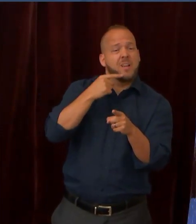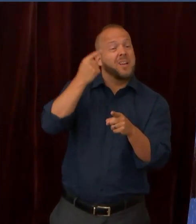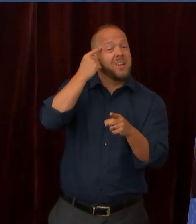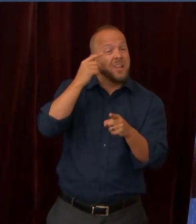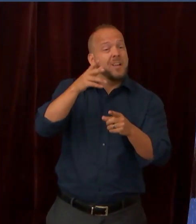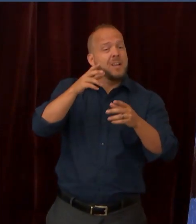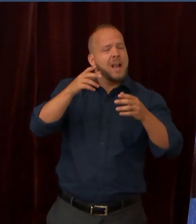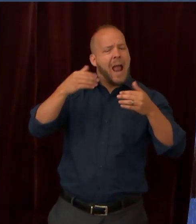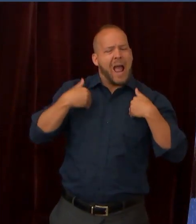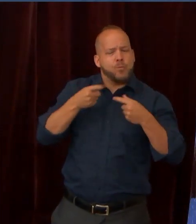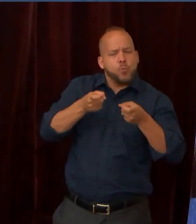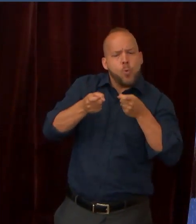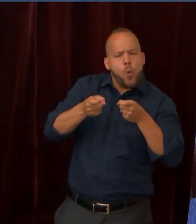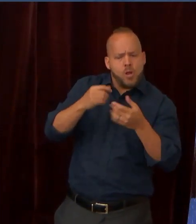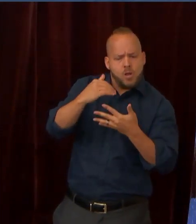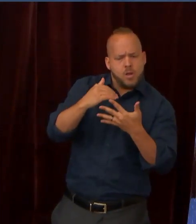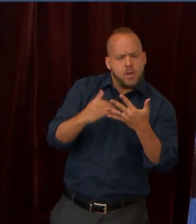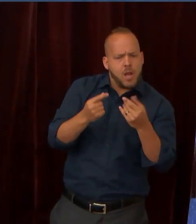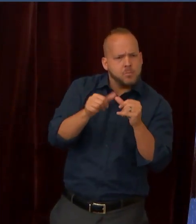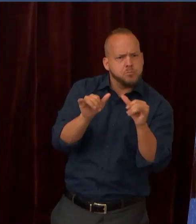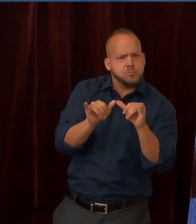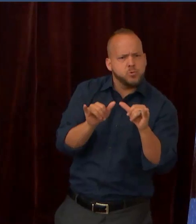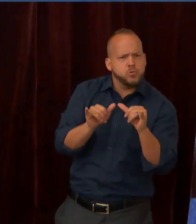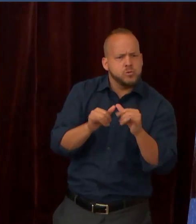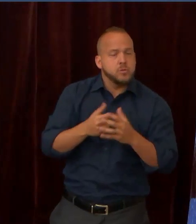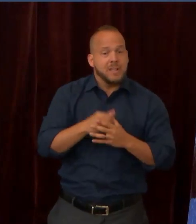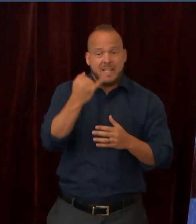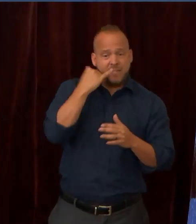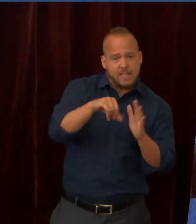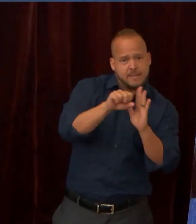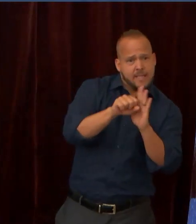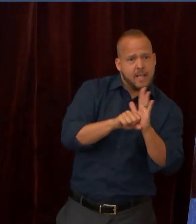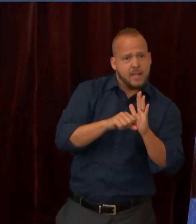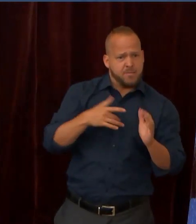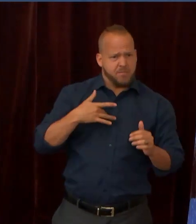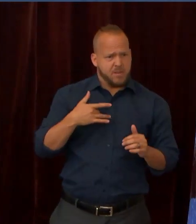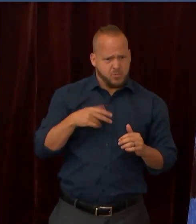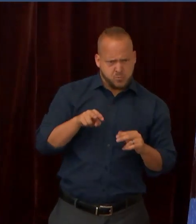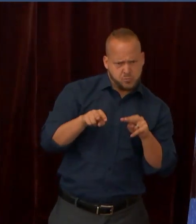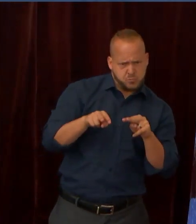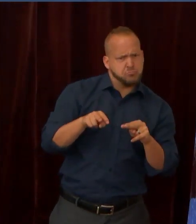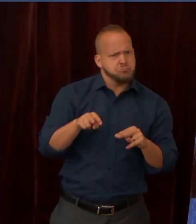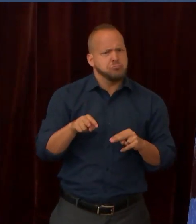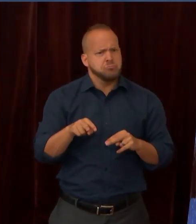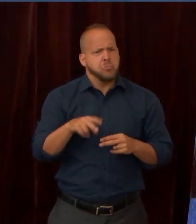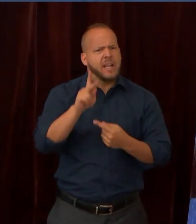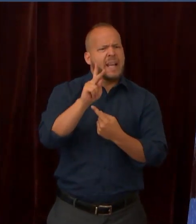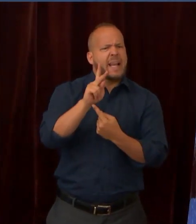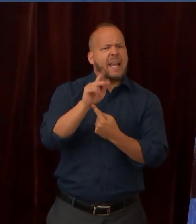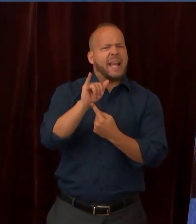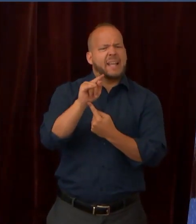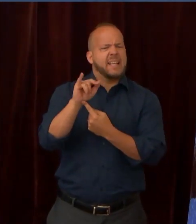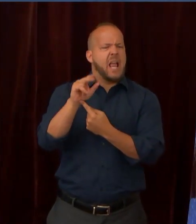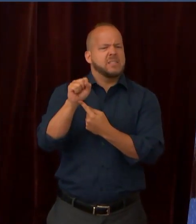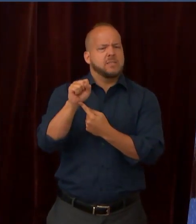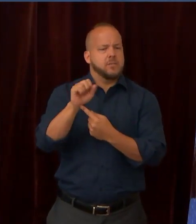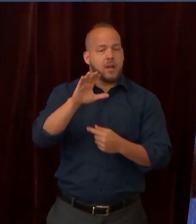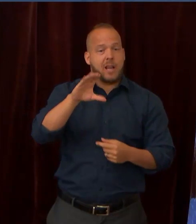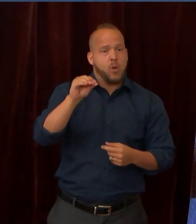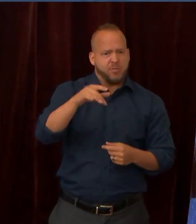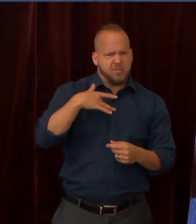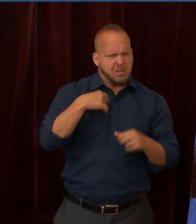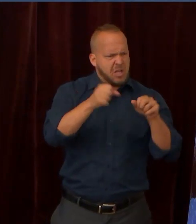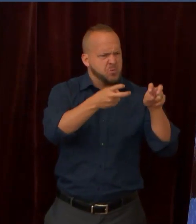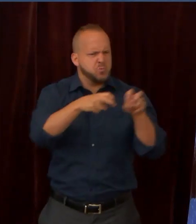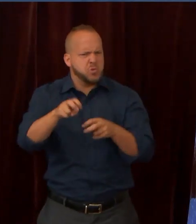fact if the state allowed Kittitas County to move to phase 2, the local